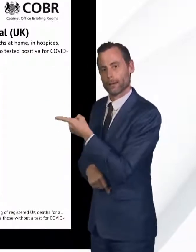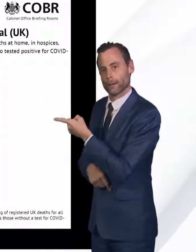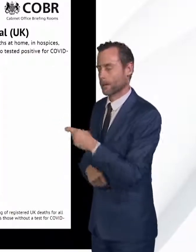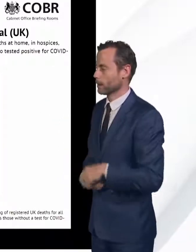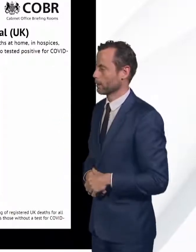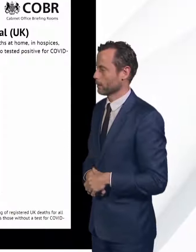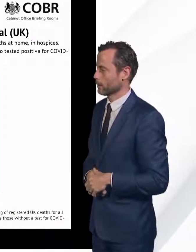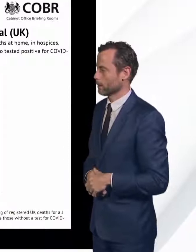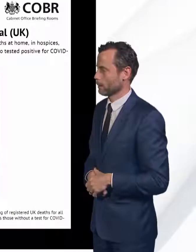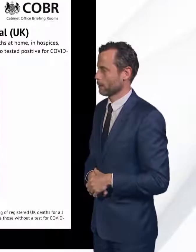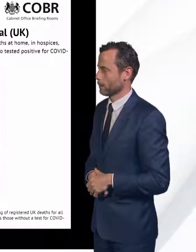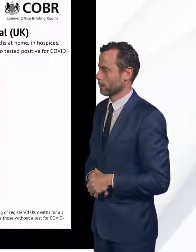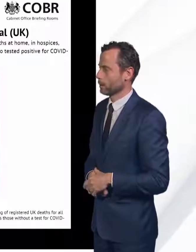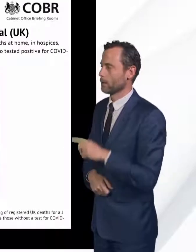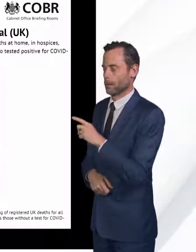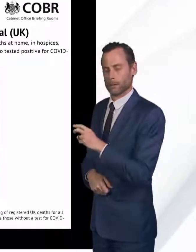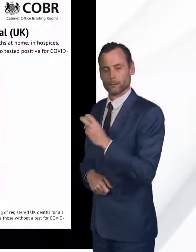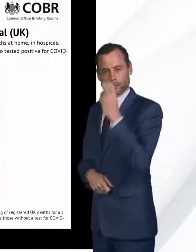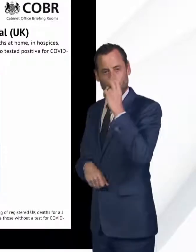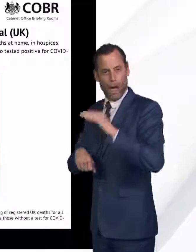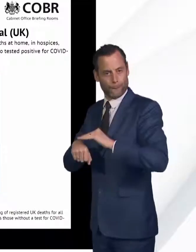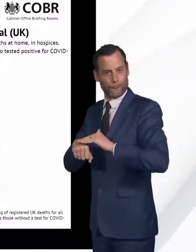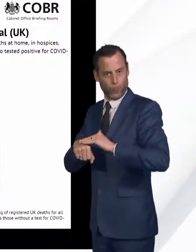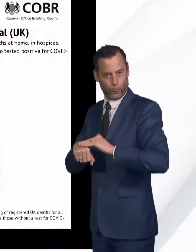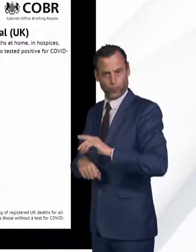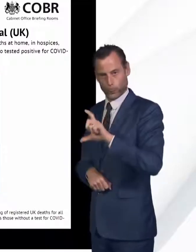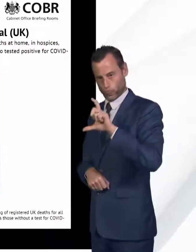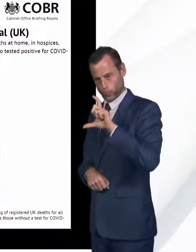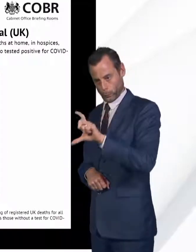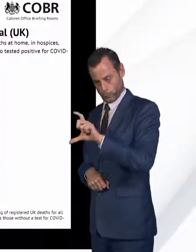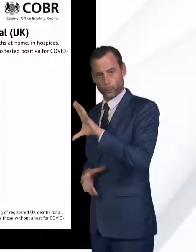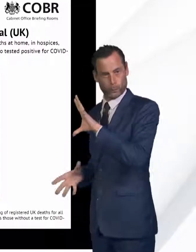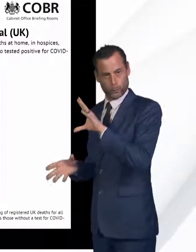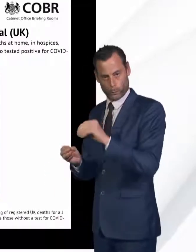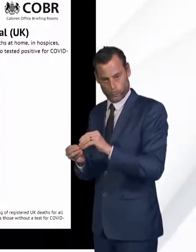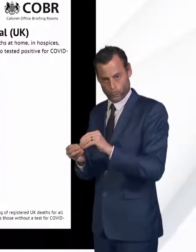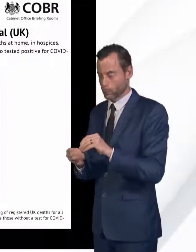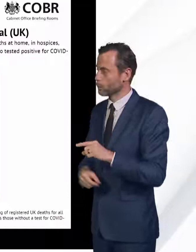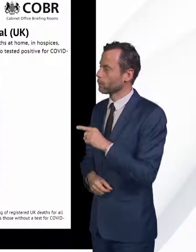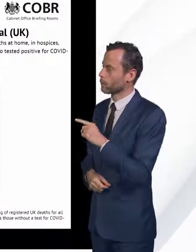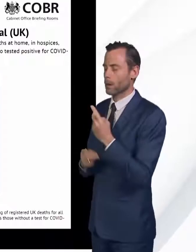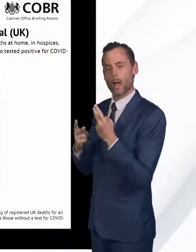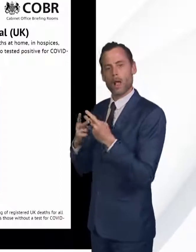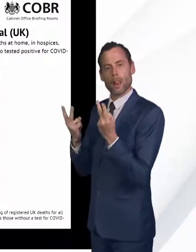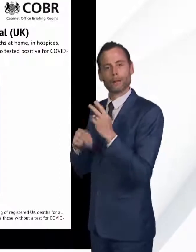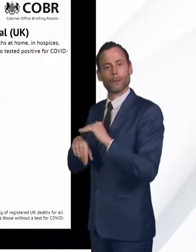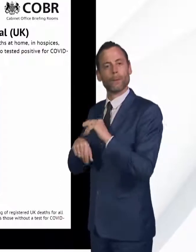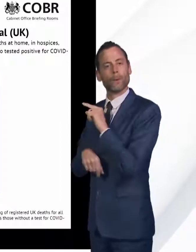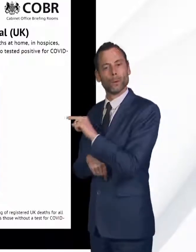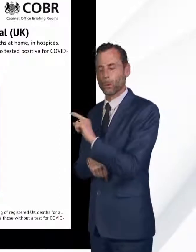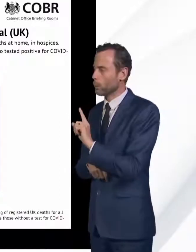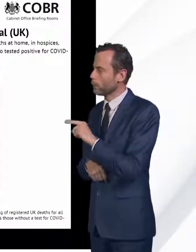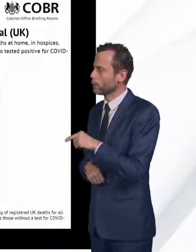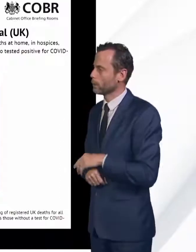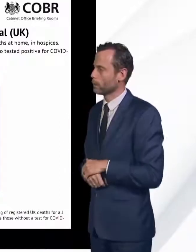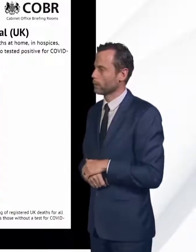The dark blue bar is what we just looked at, but summed up to then. whereas the pale blue bar is